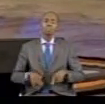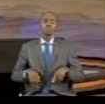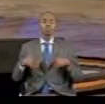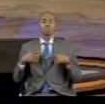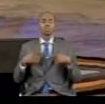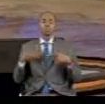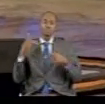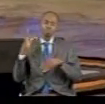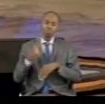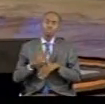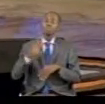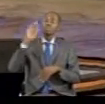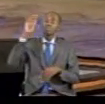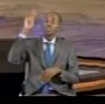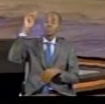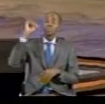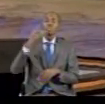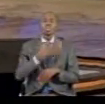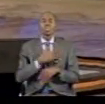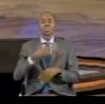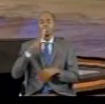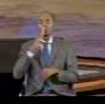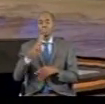touch him and be transformed.